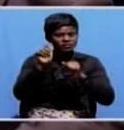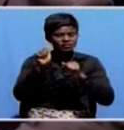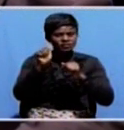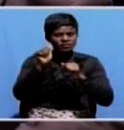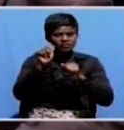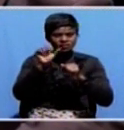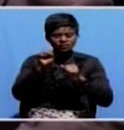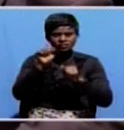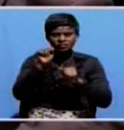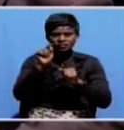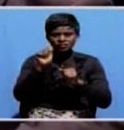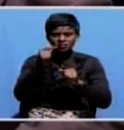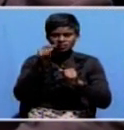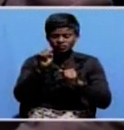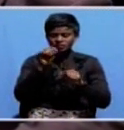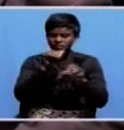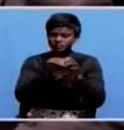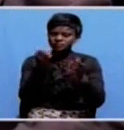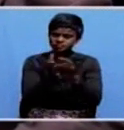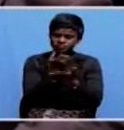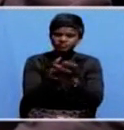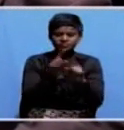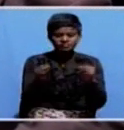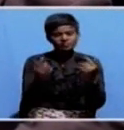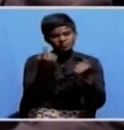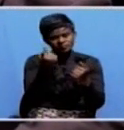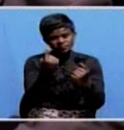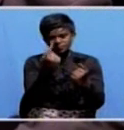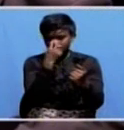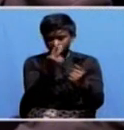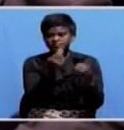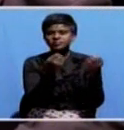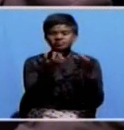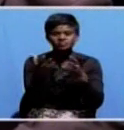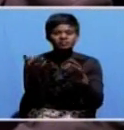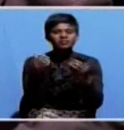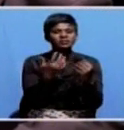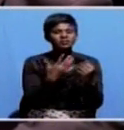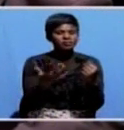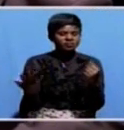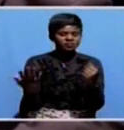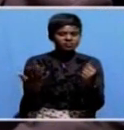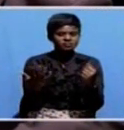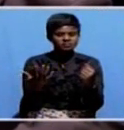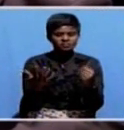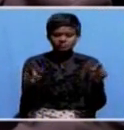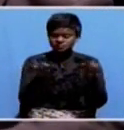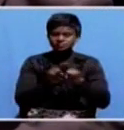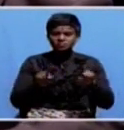Although one would like to see even more improvement. Mistakes were made, just like